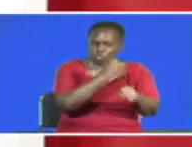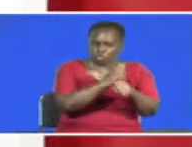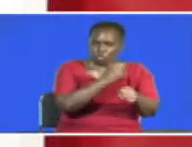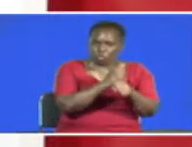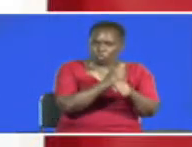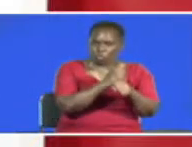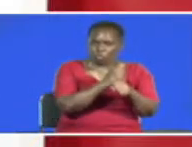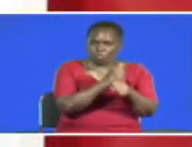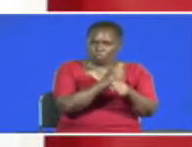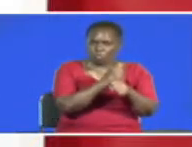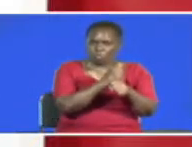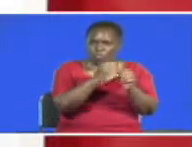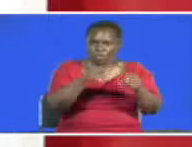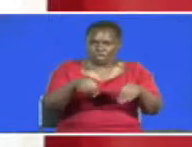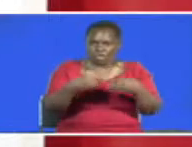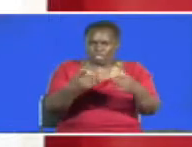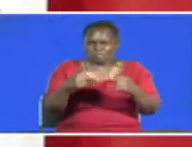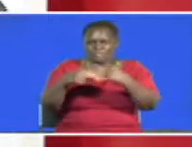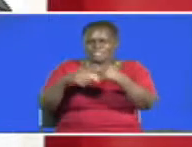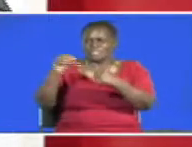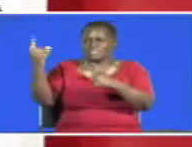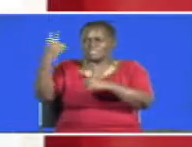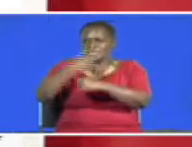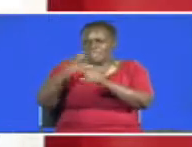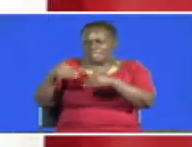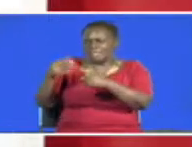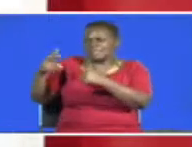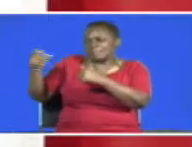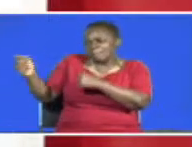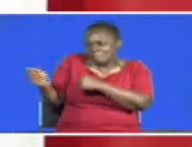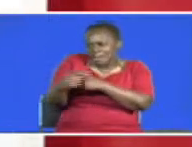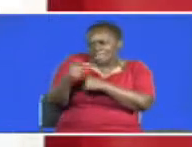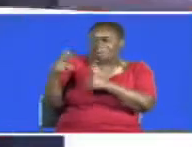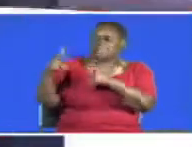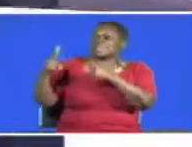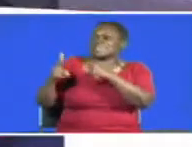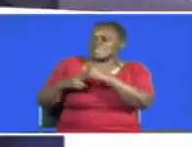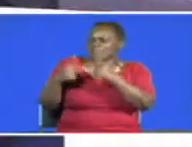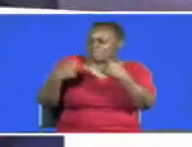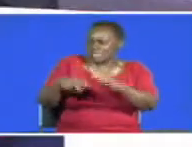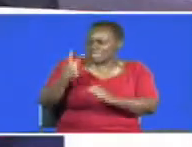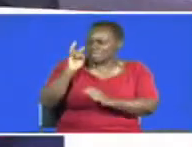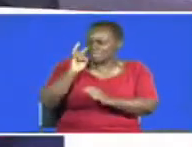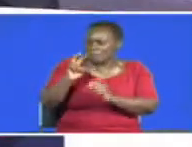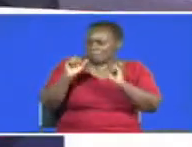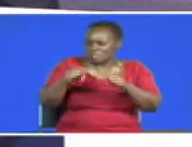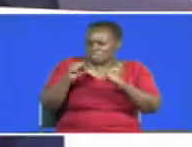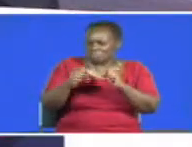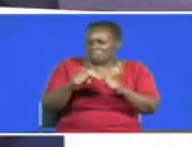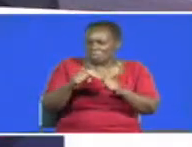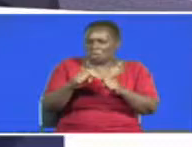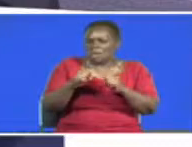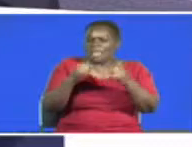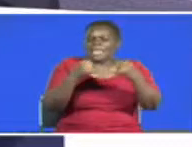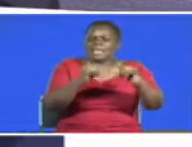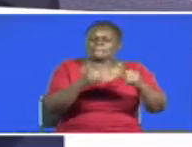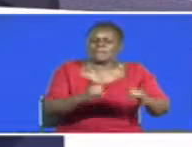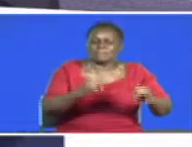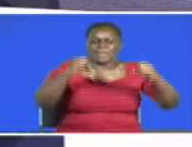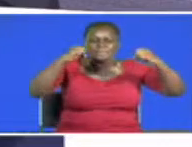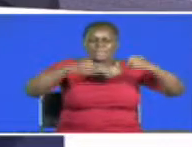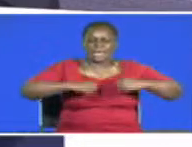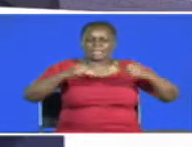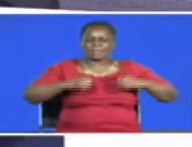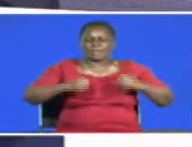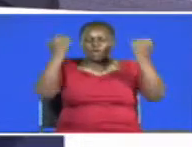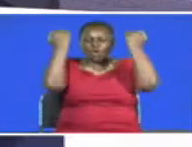supposed to just give government 60 days. We gave them almost 7 months to try and see if they could honor the agreements. They could